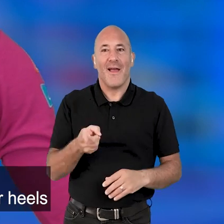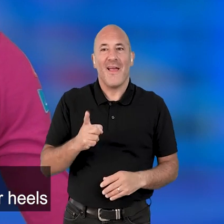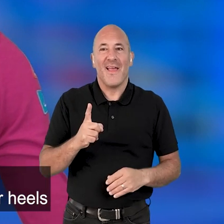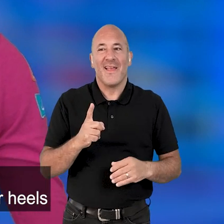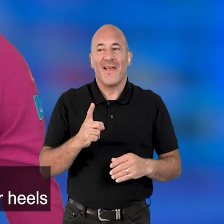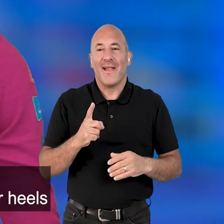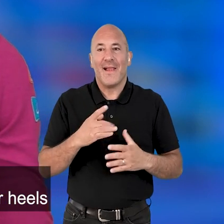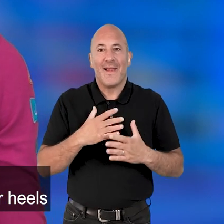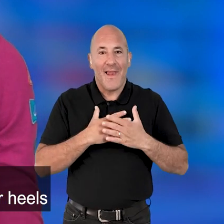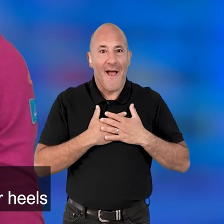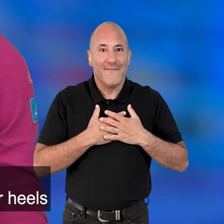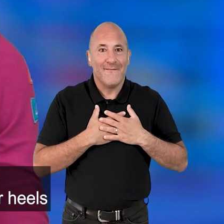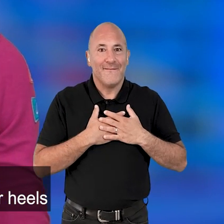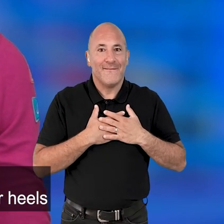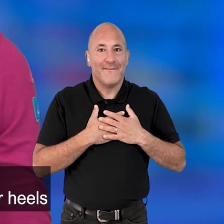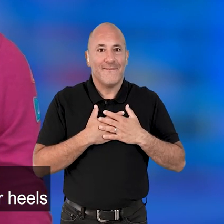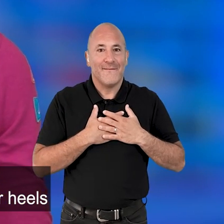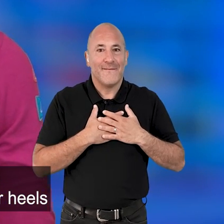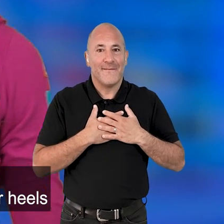she needs, love.